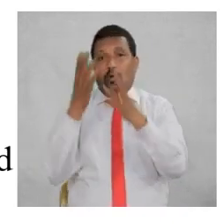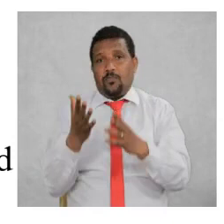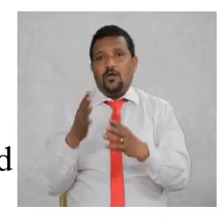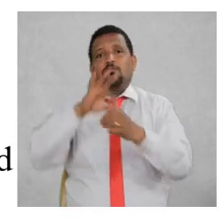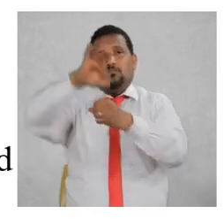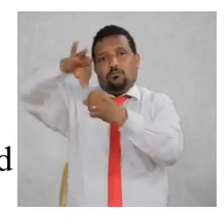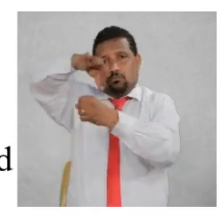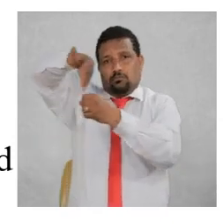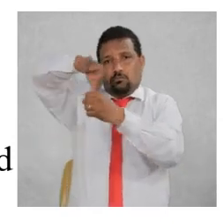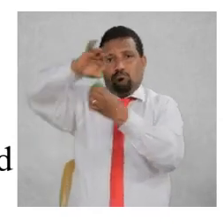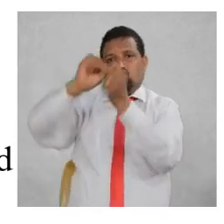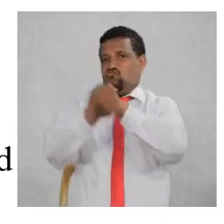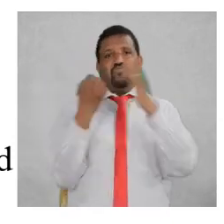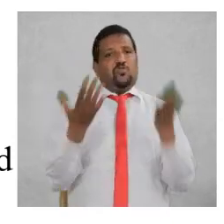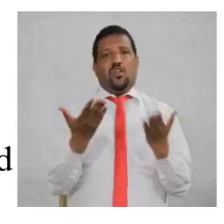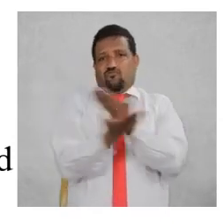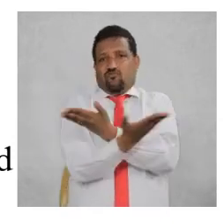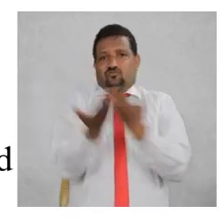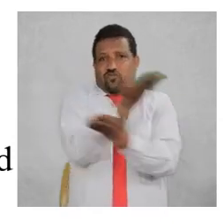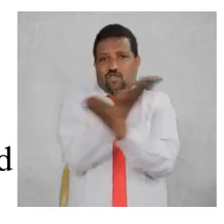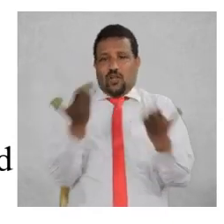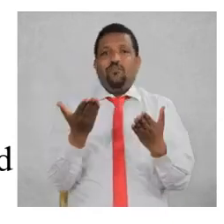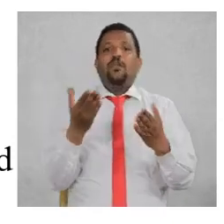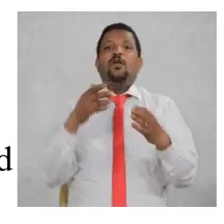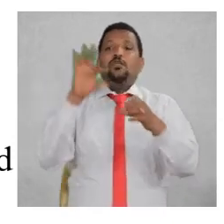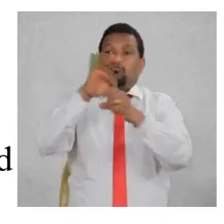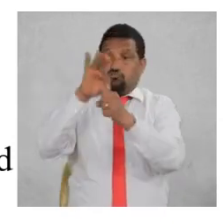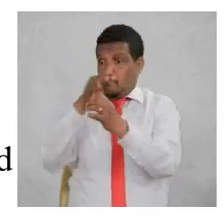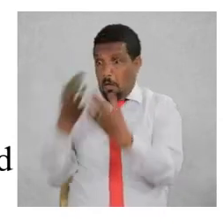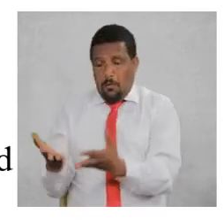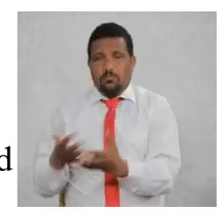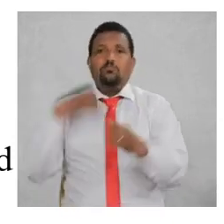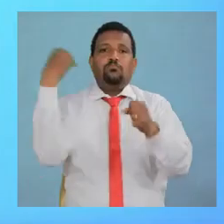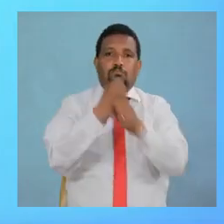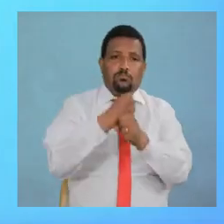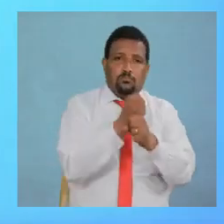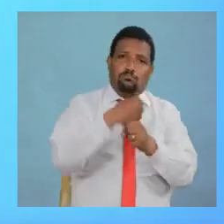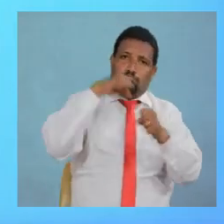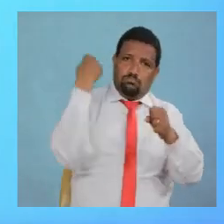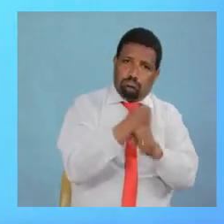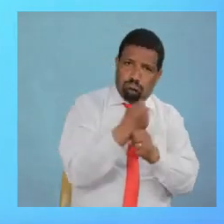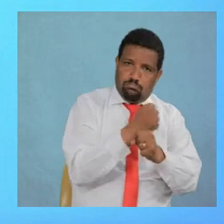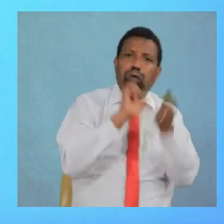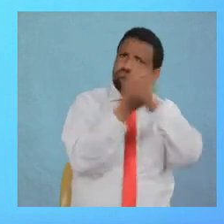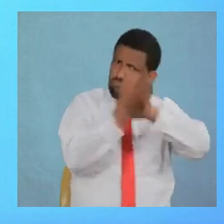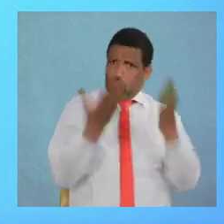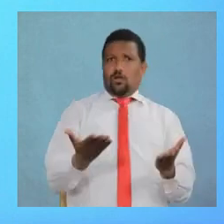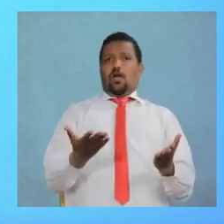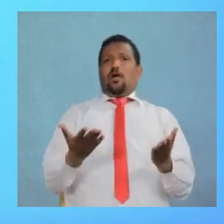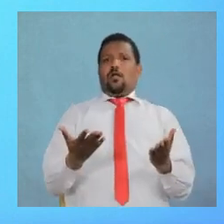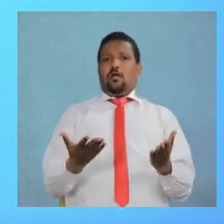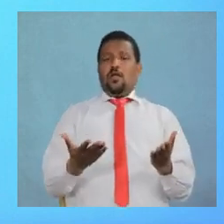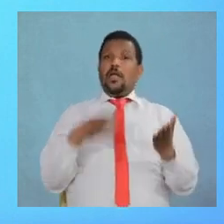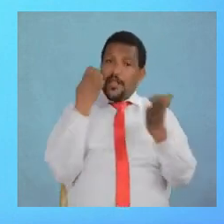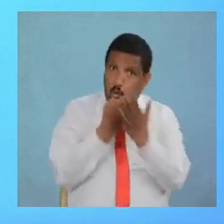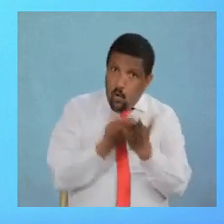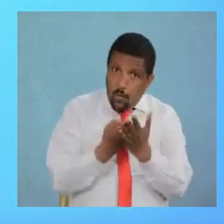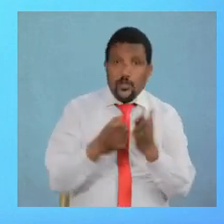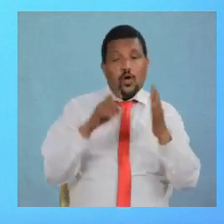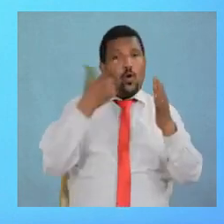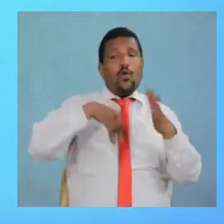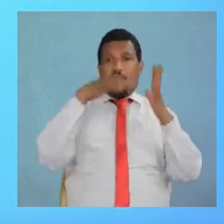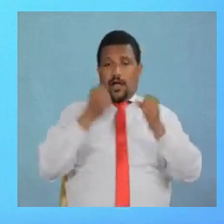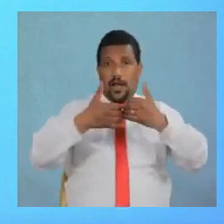with tea, and in the absence of tea, consumers of tea can substitute tea with coffee. In economics, we